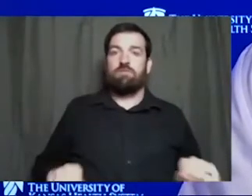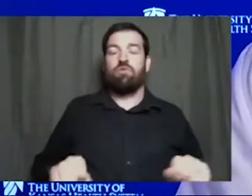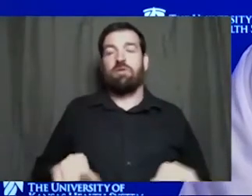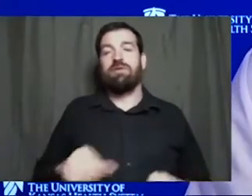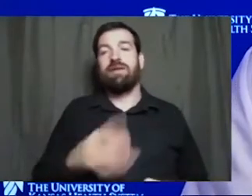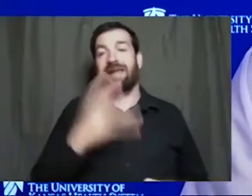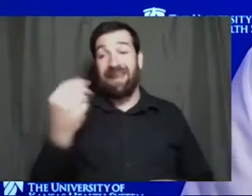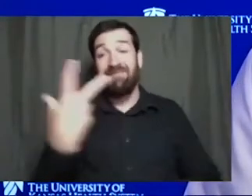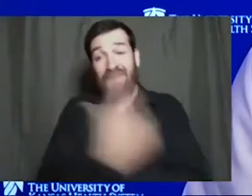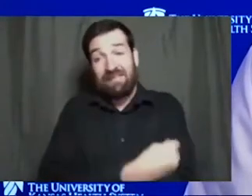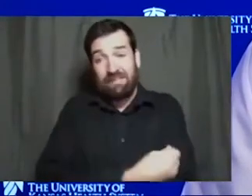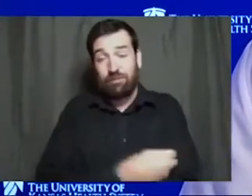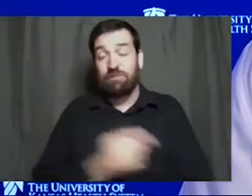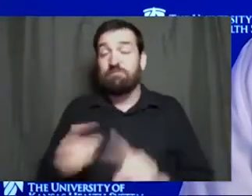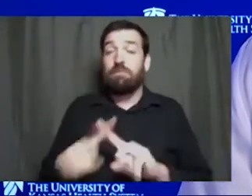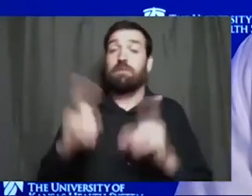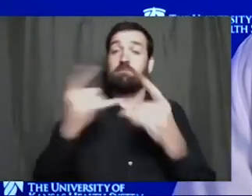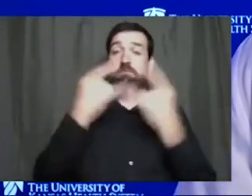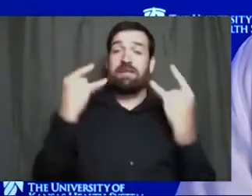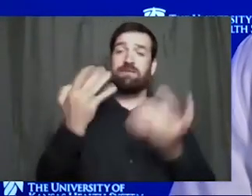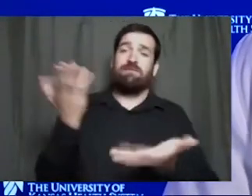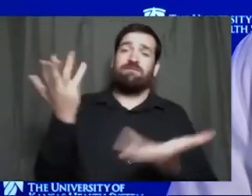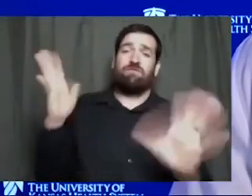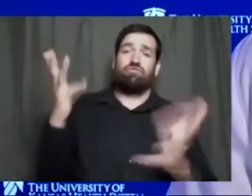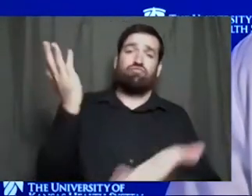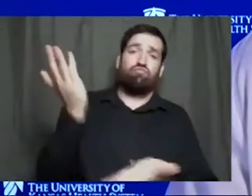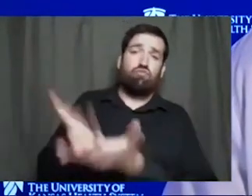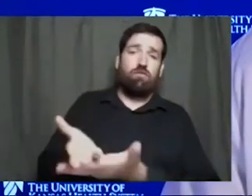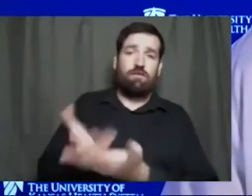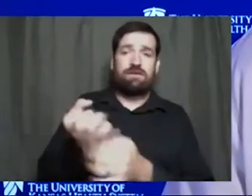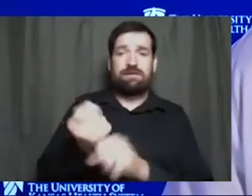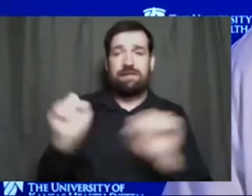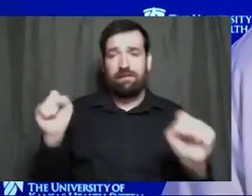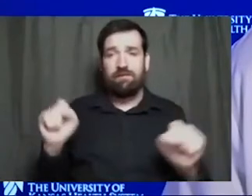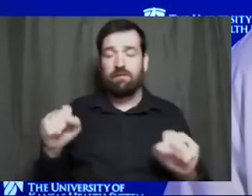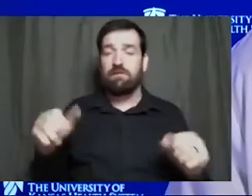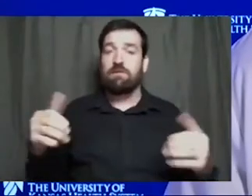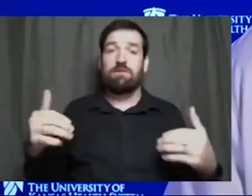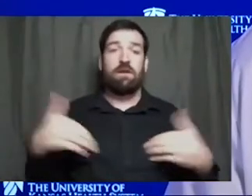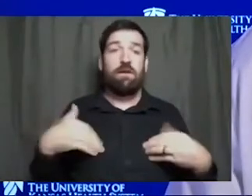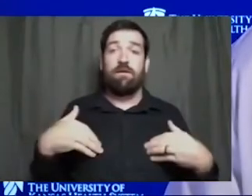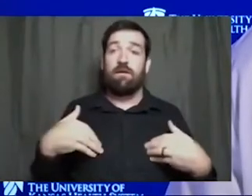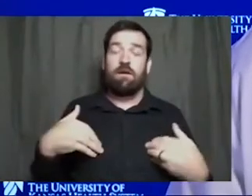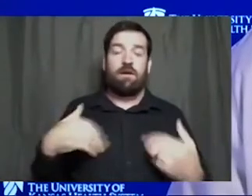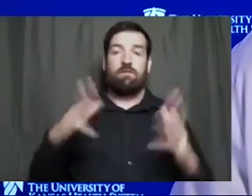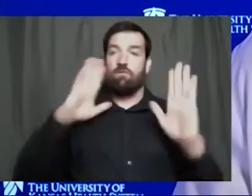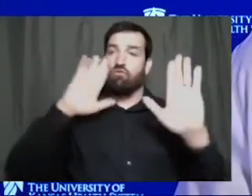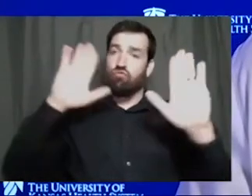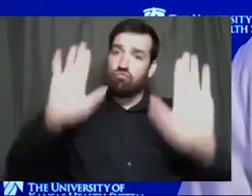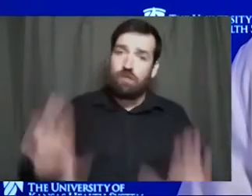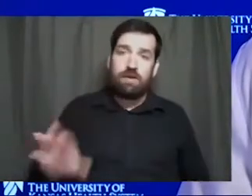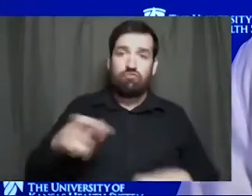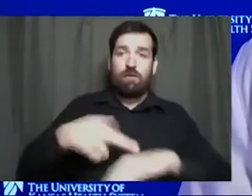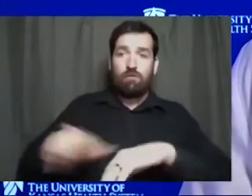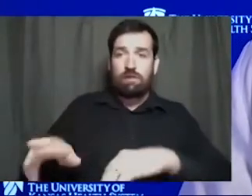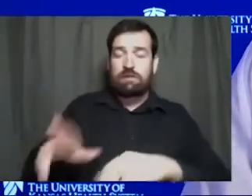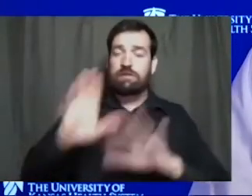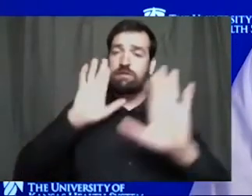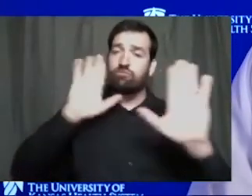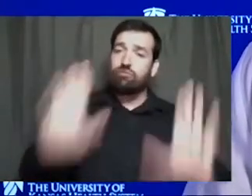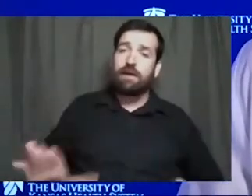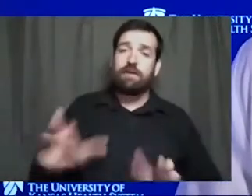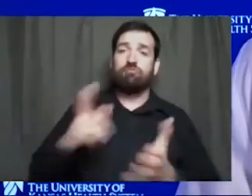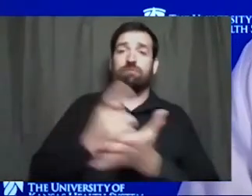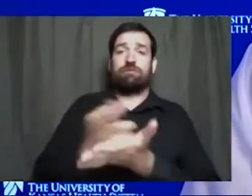been shown and proven to be safe. We have great great references, great research, even from